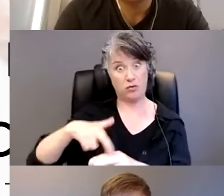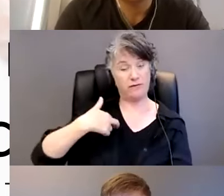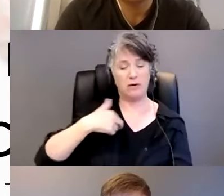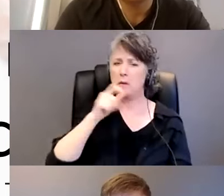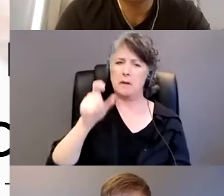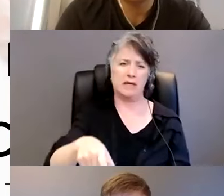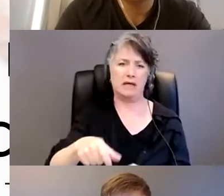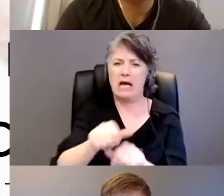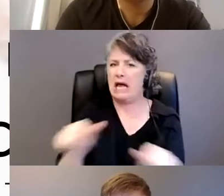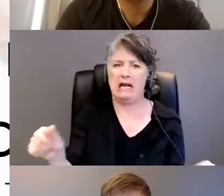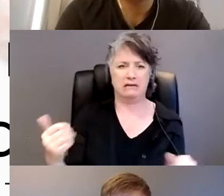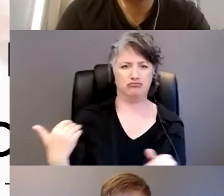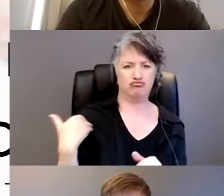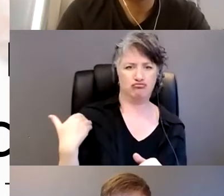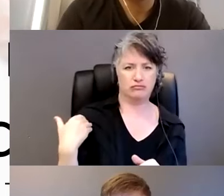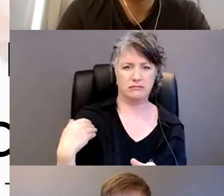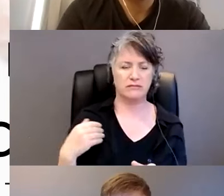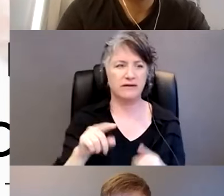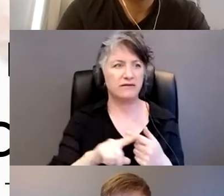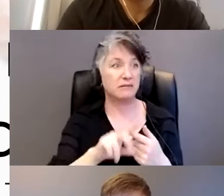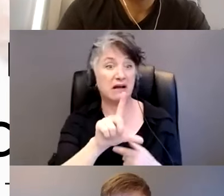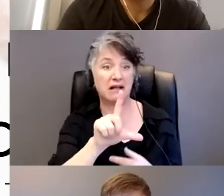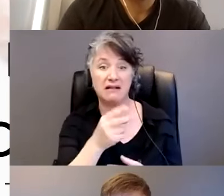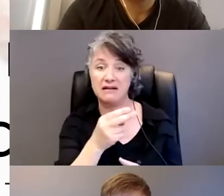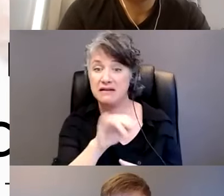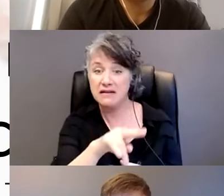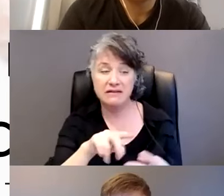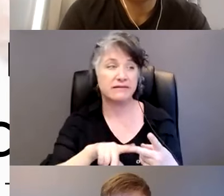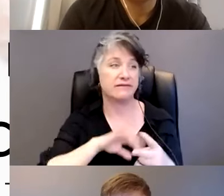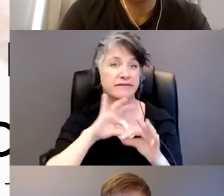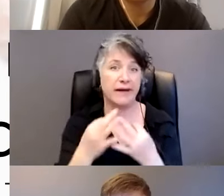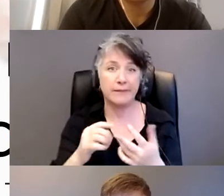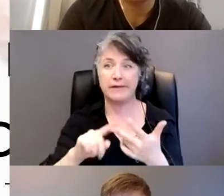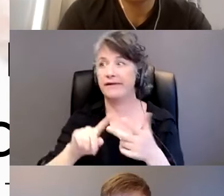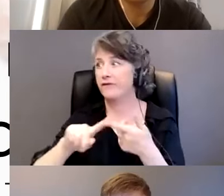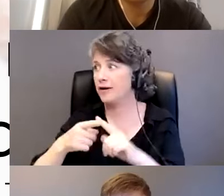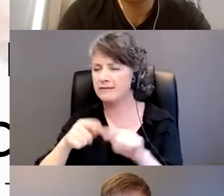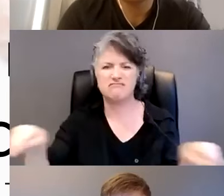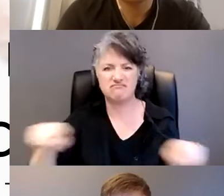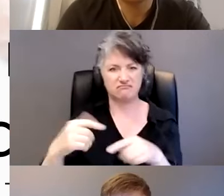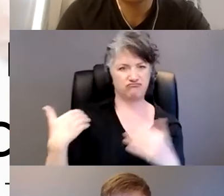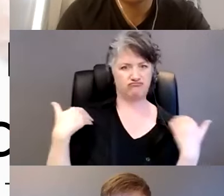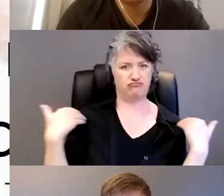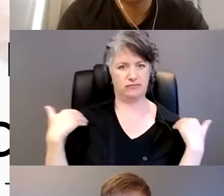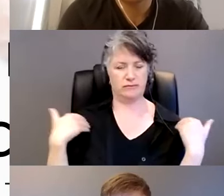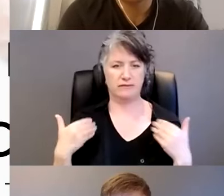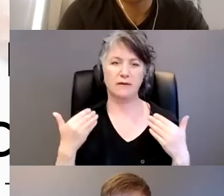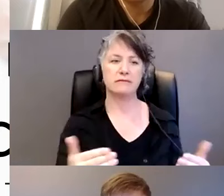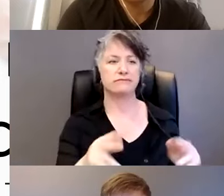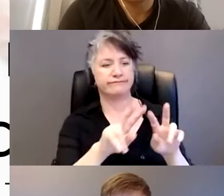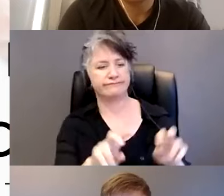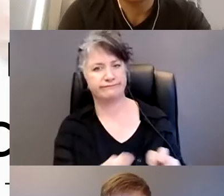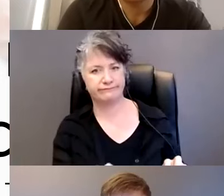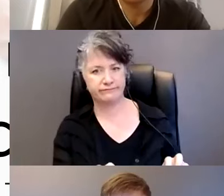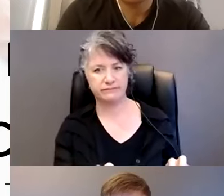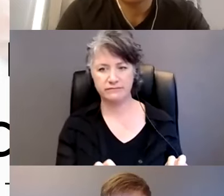from the LHIN, they come from family members, they come from friends. The other big difference for